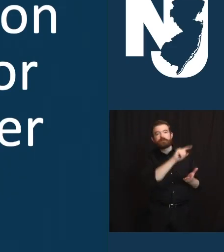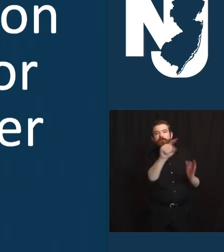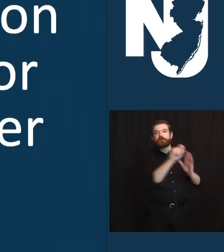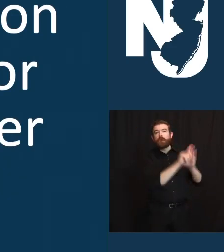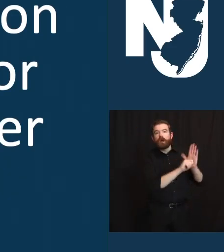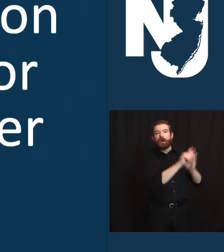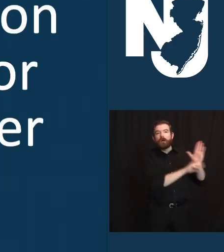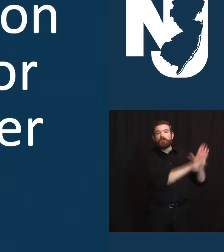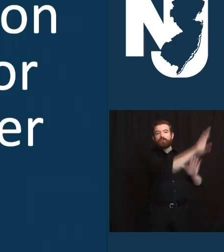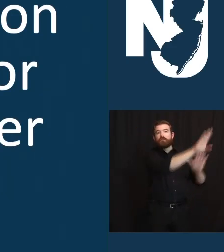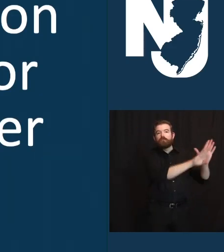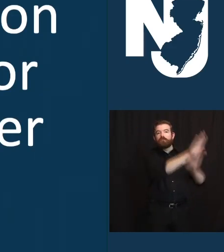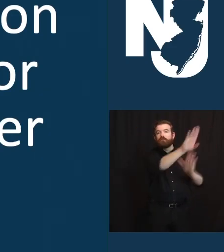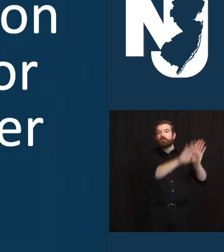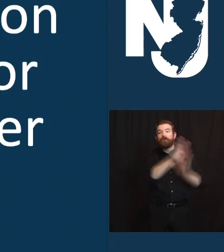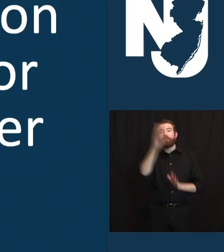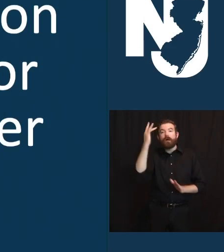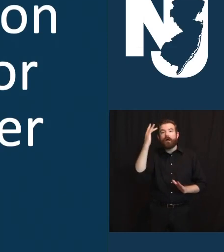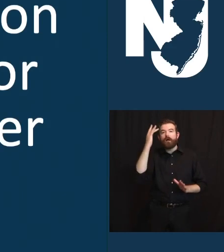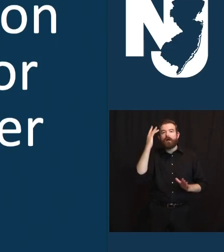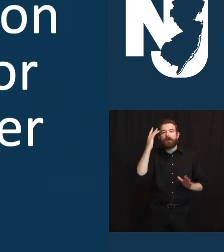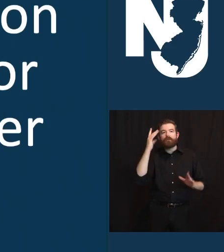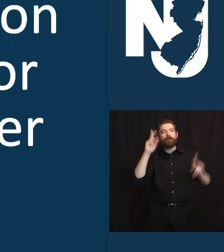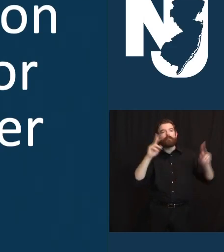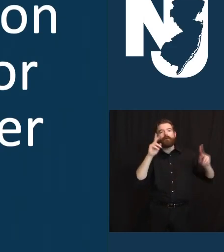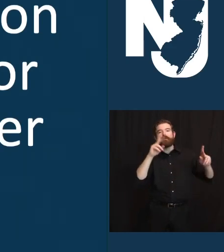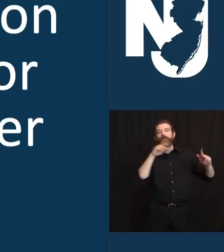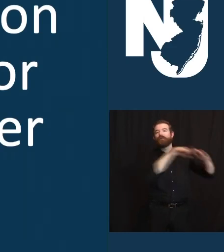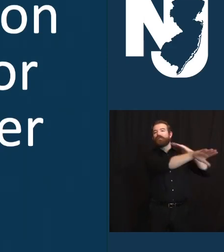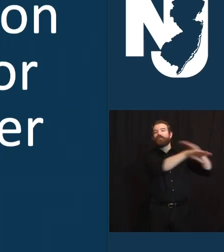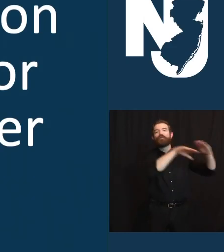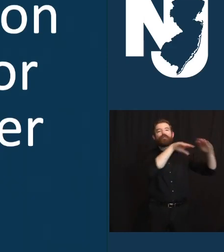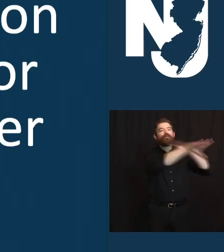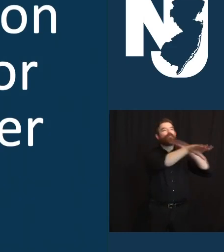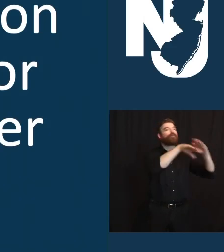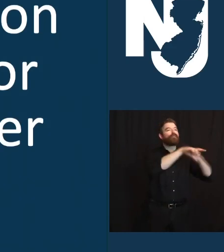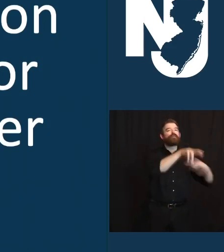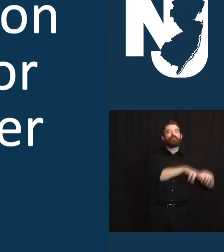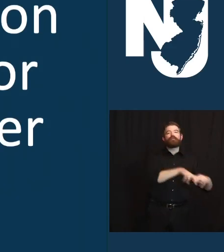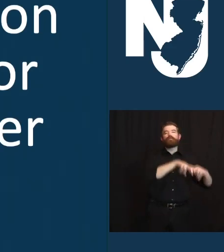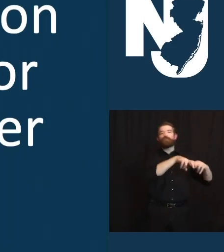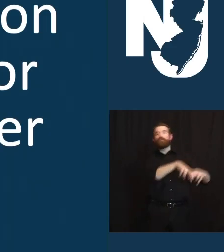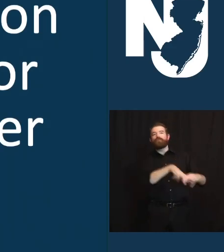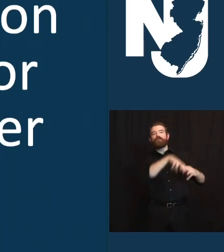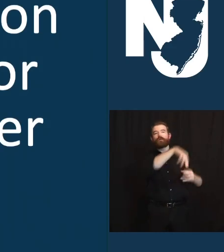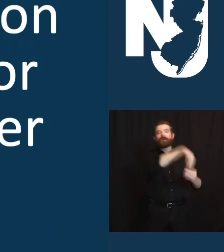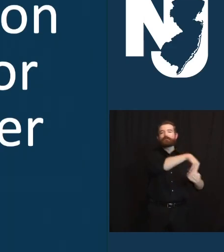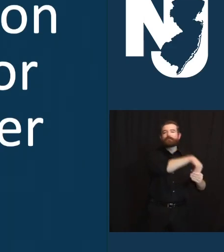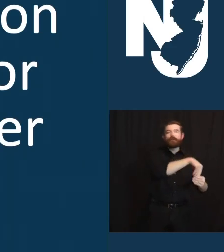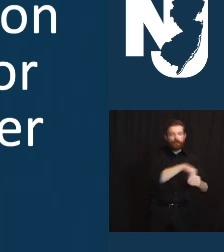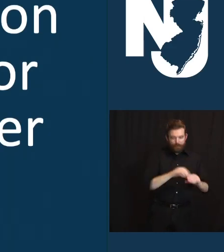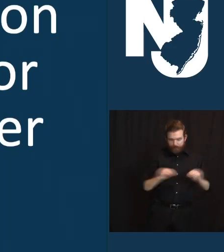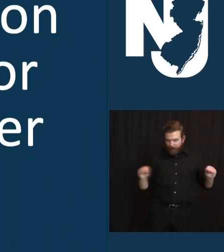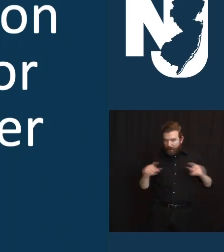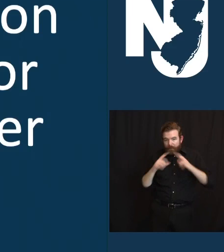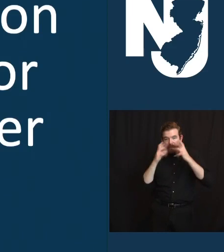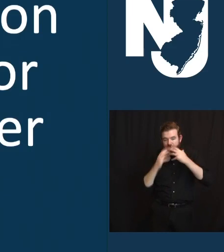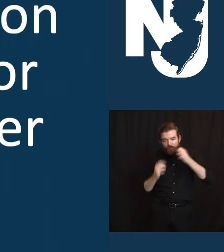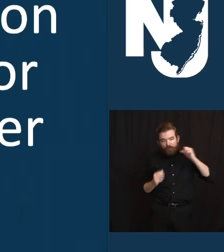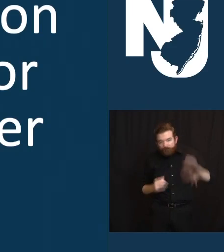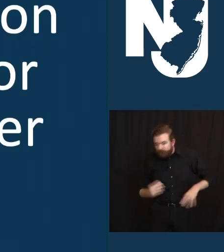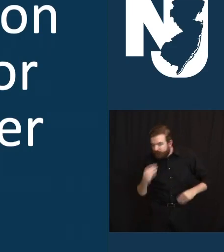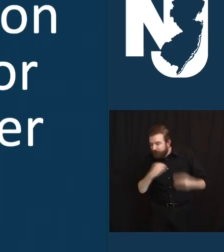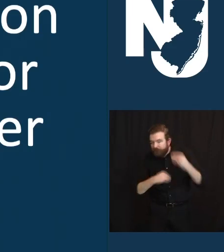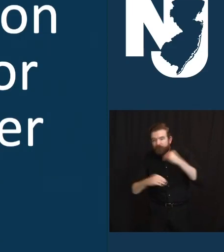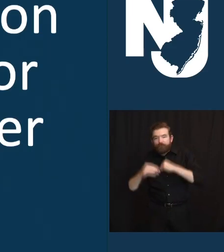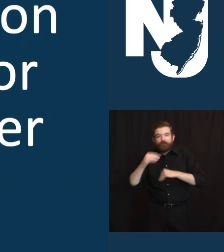dining establishments where they are seated and without face coverings for significant periods of time. We do not wish